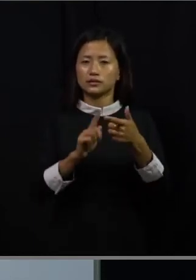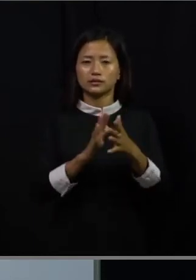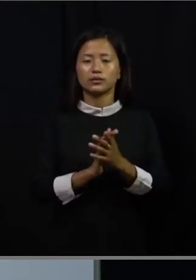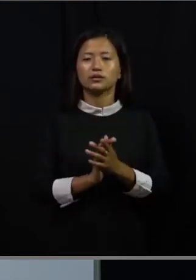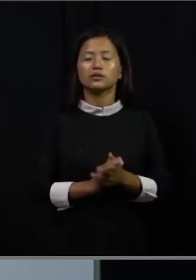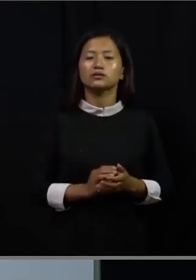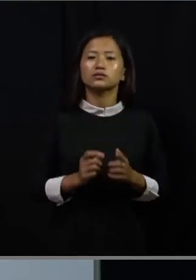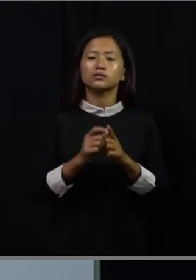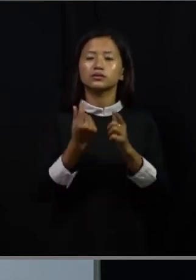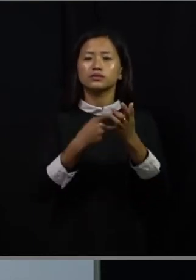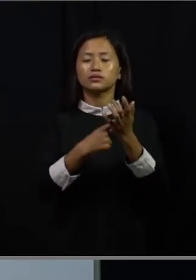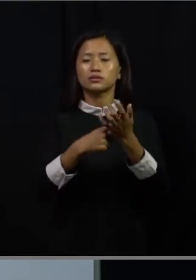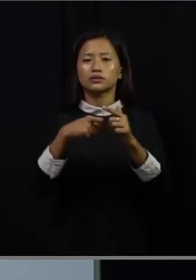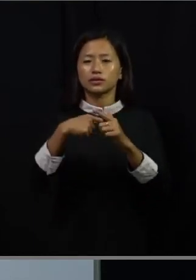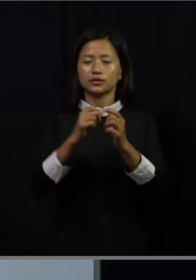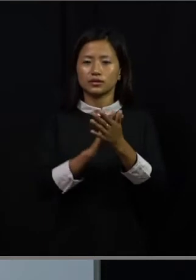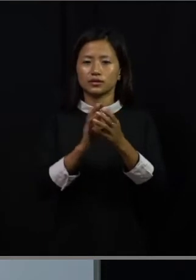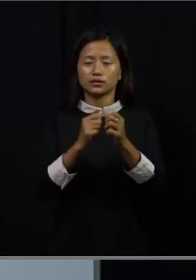E-M-I-L-E, Emile,